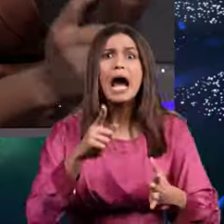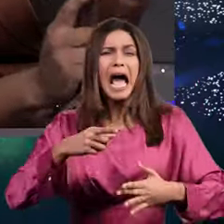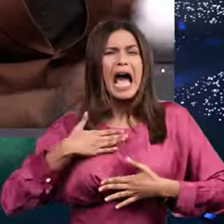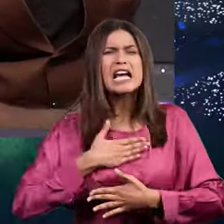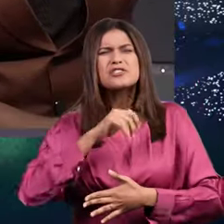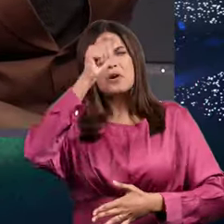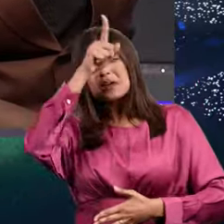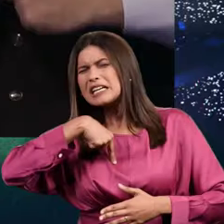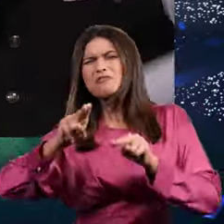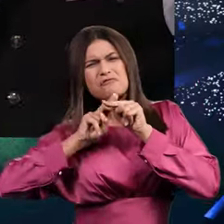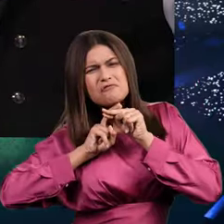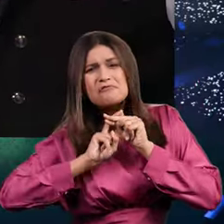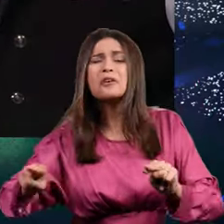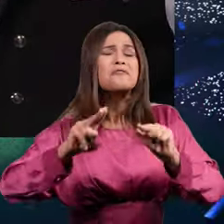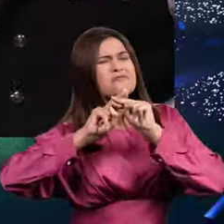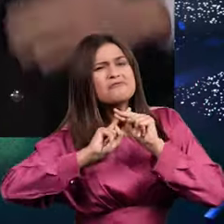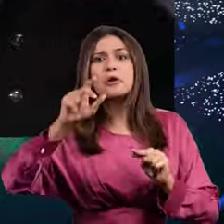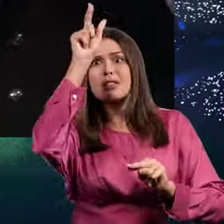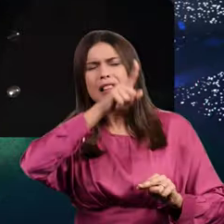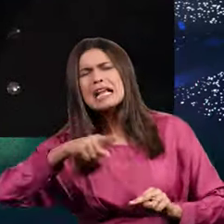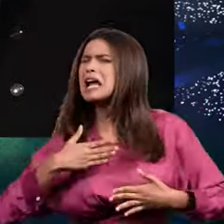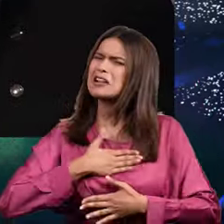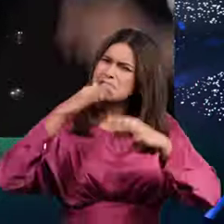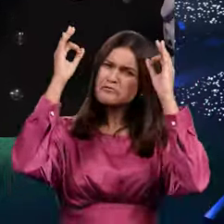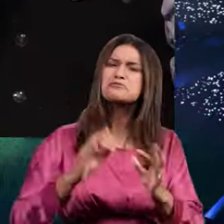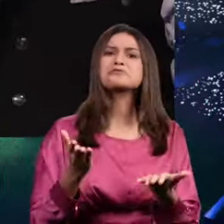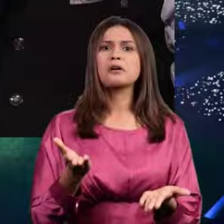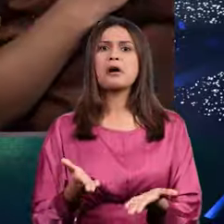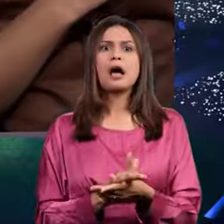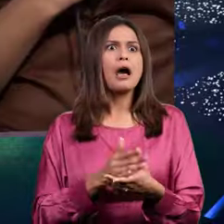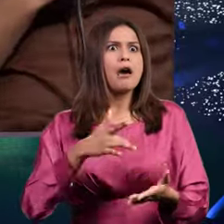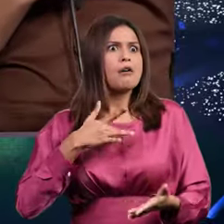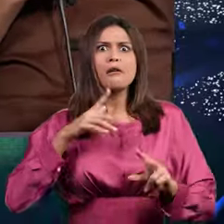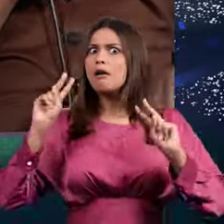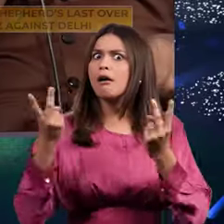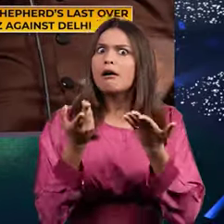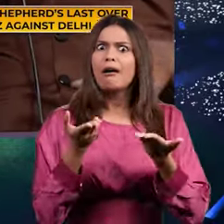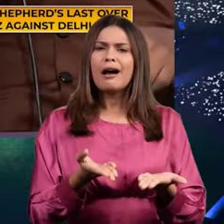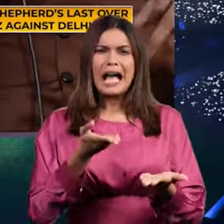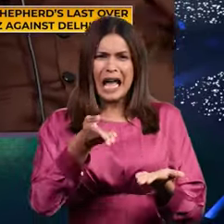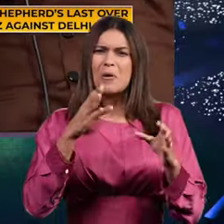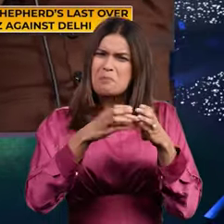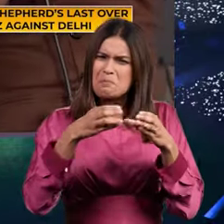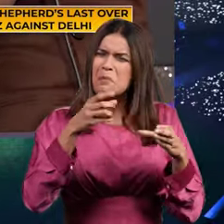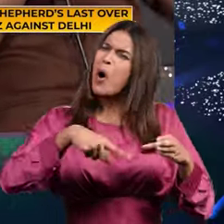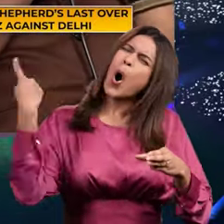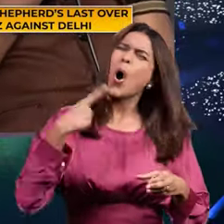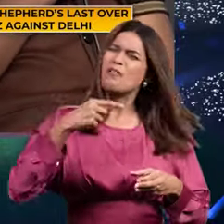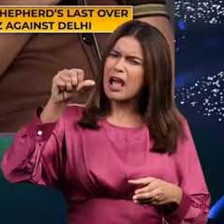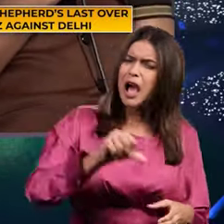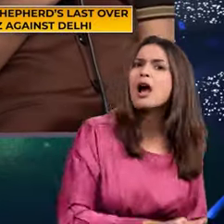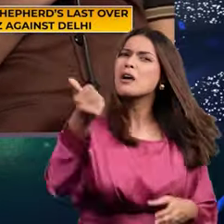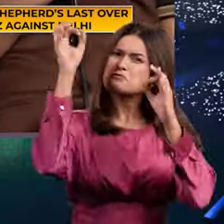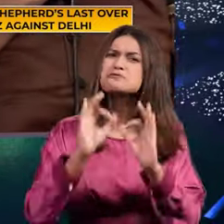And this will win in the country. This extraordinary. This team come back like